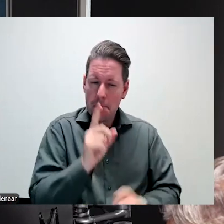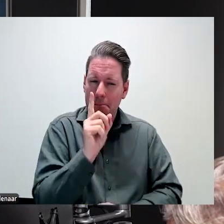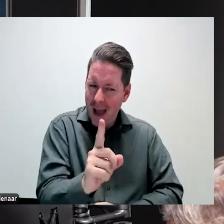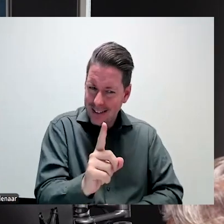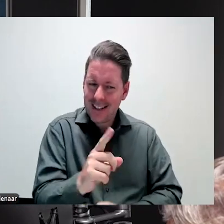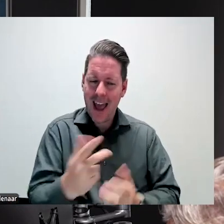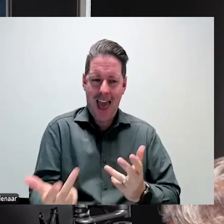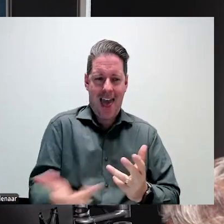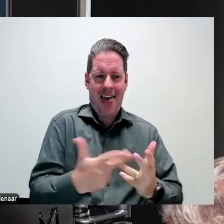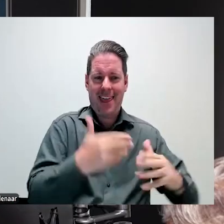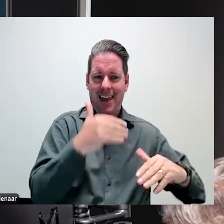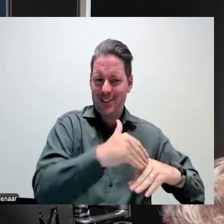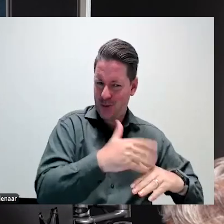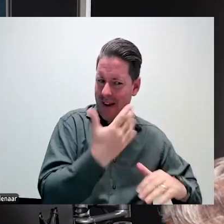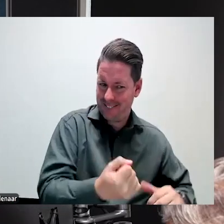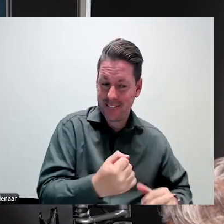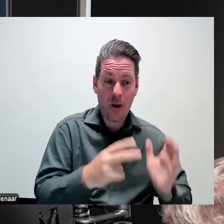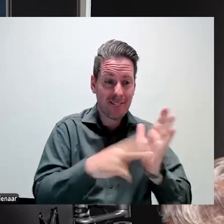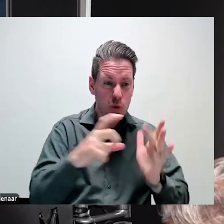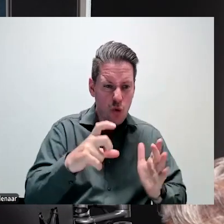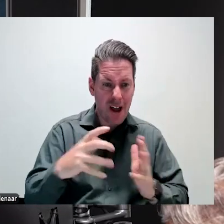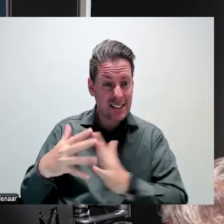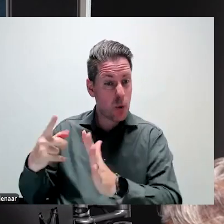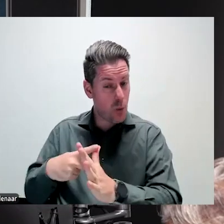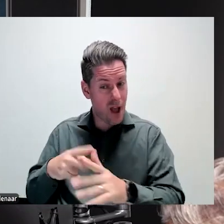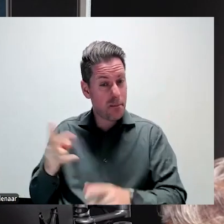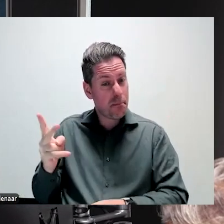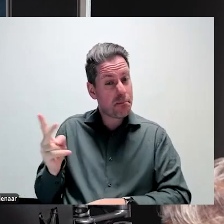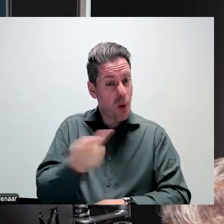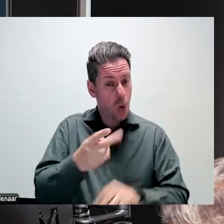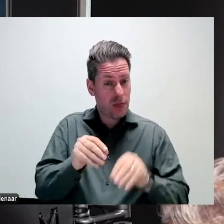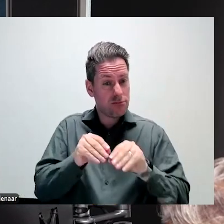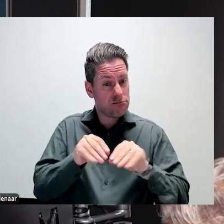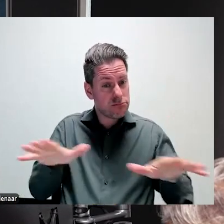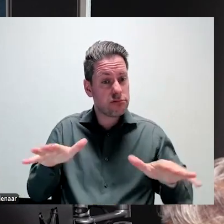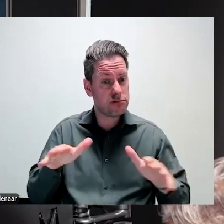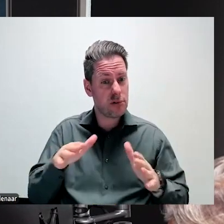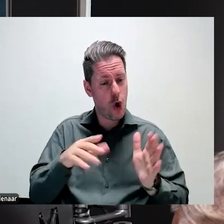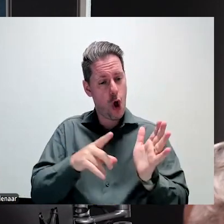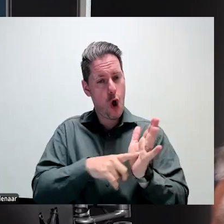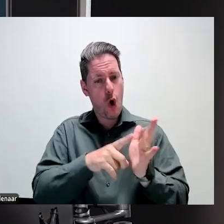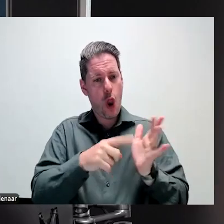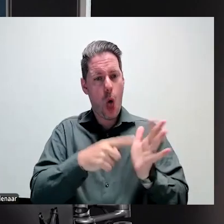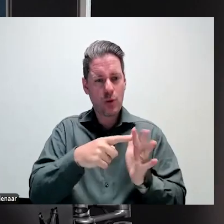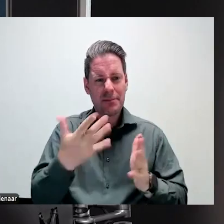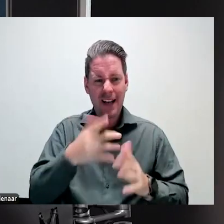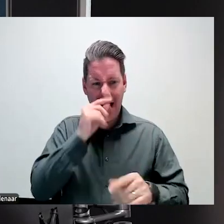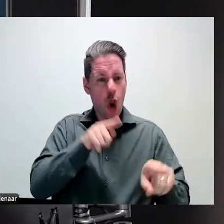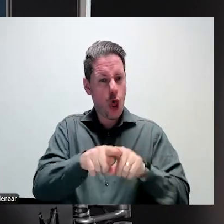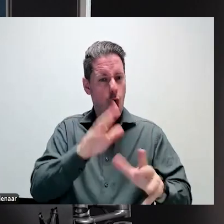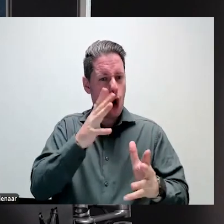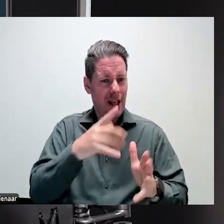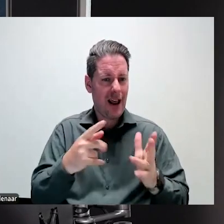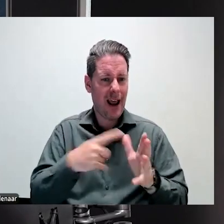Western Australia have rolled out Auslan as a LOTE in school, as a LOTE option in schools. And